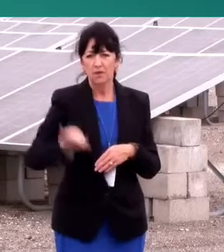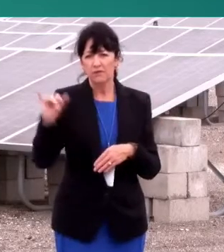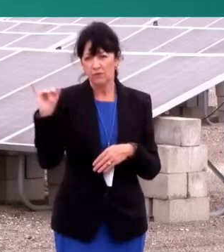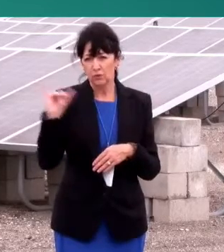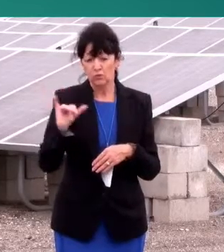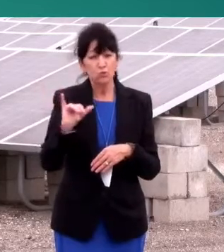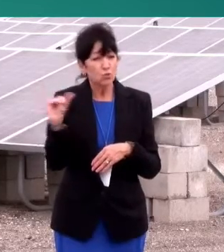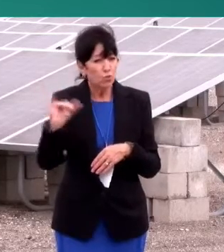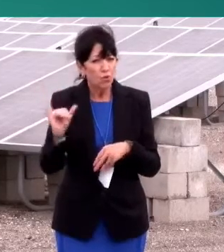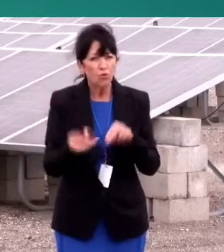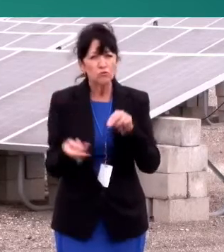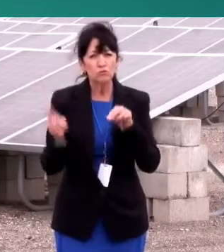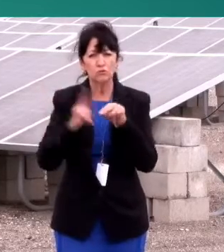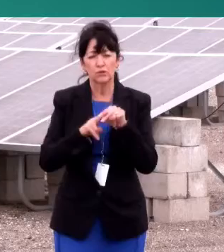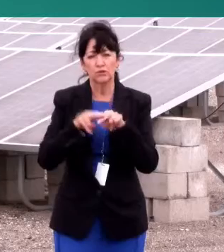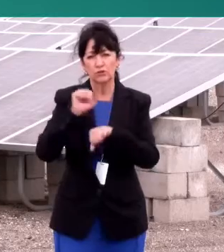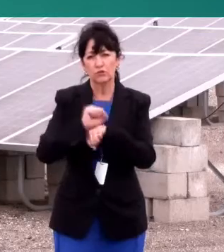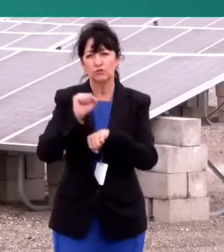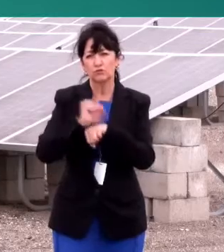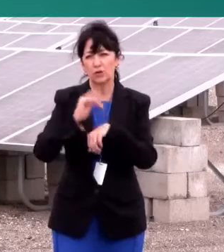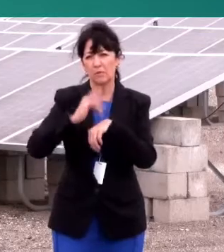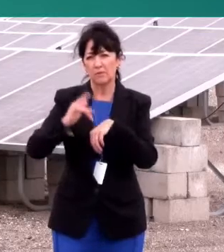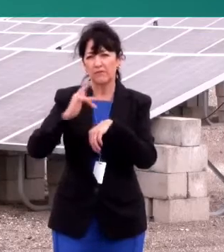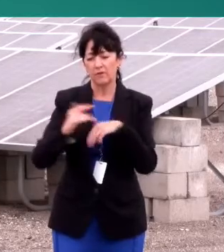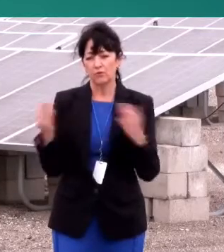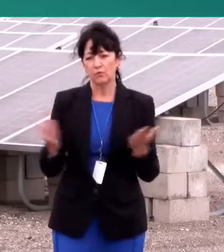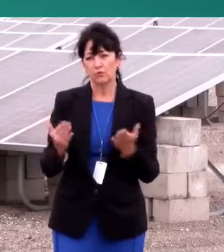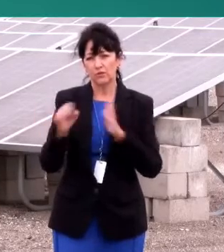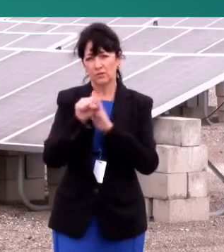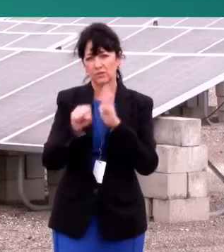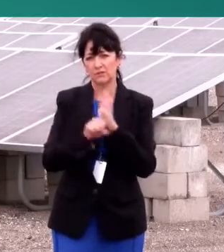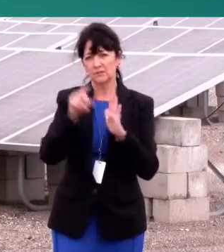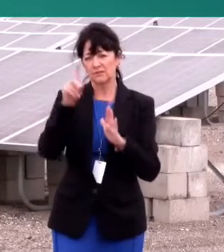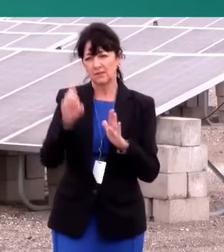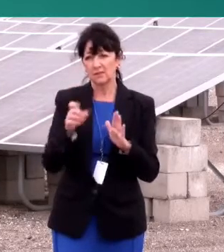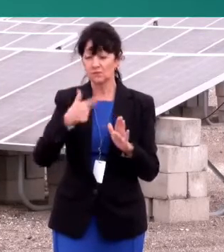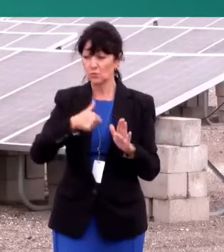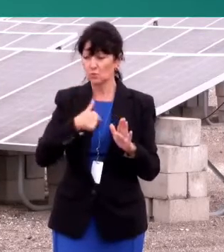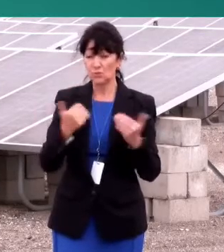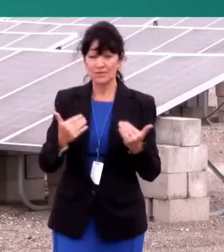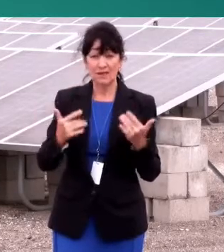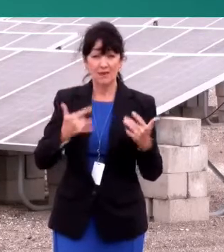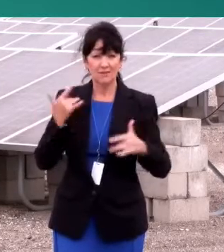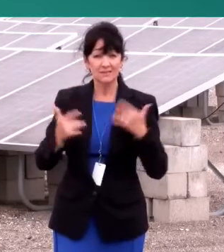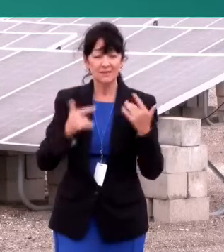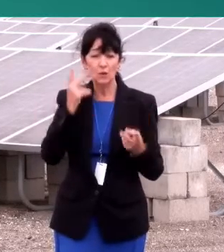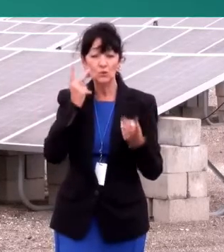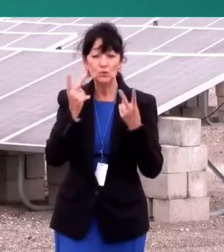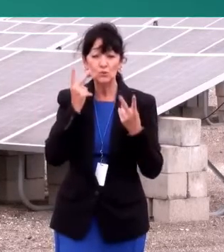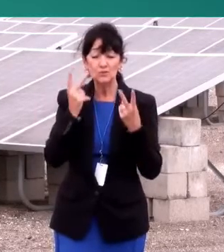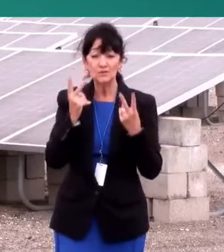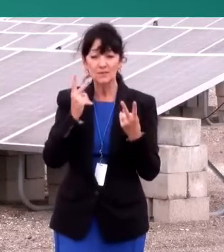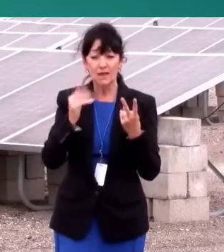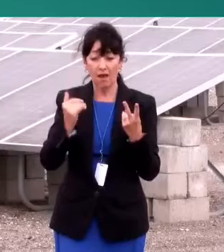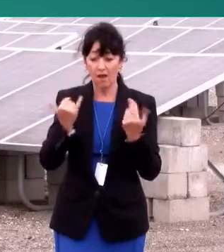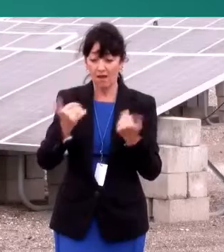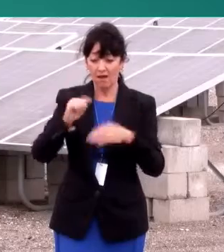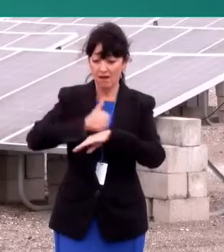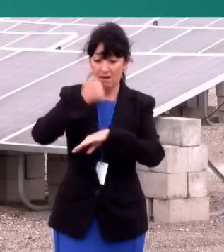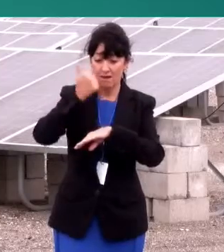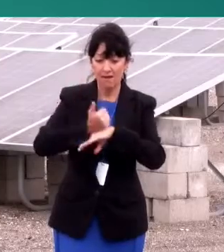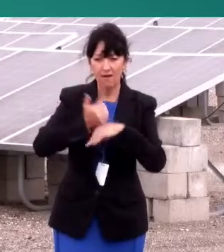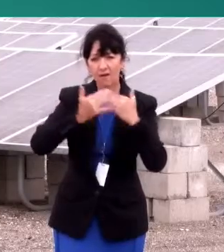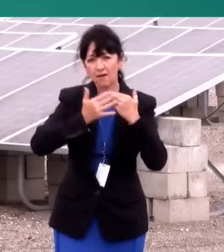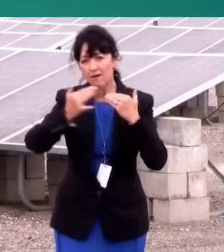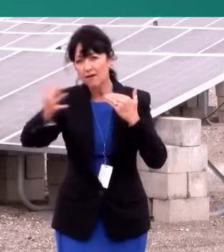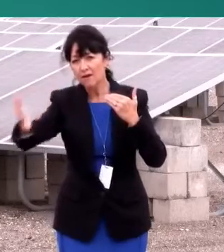jobs in their states. We are excited to see how this industry is going to progress in Delaware and the benefits that soon all Delawareans